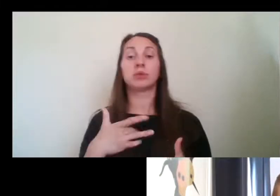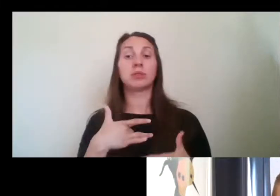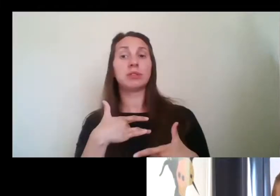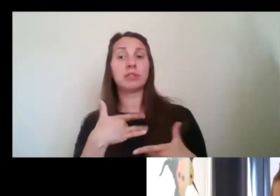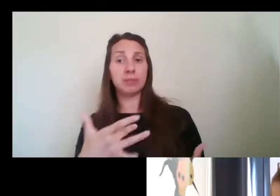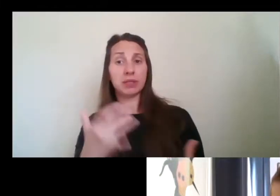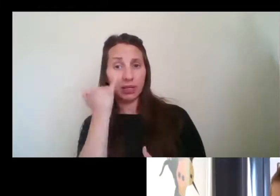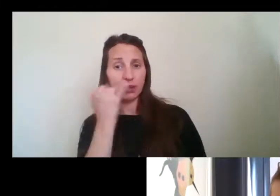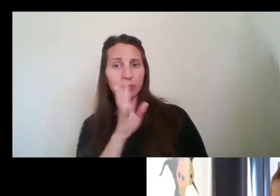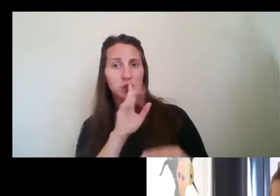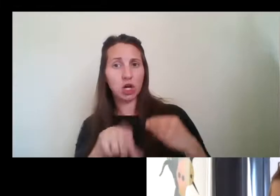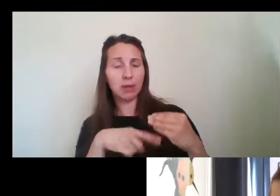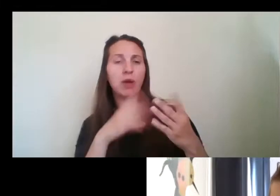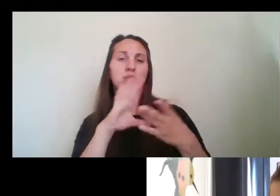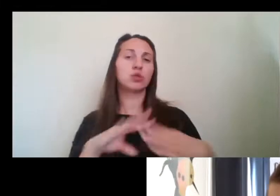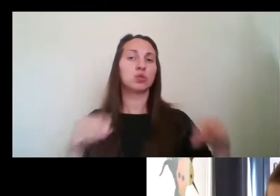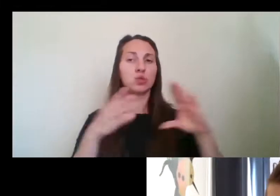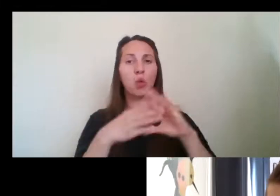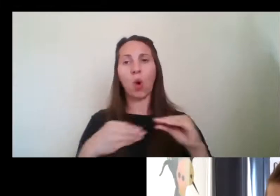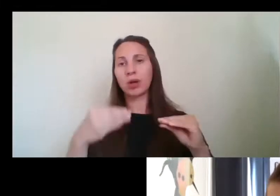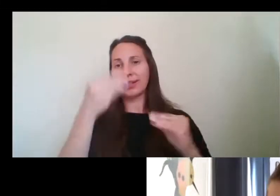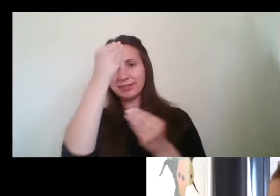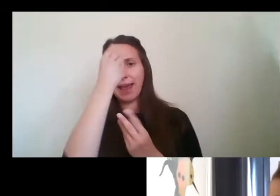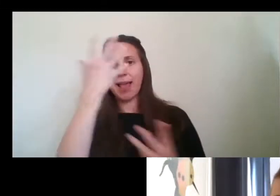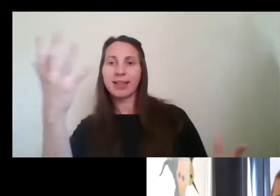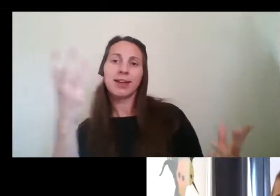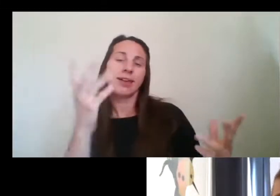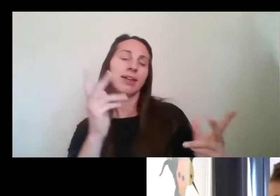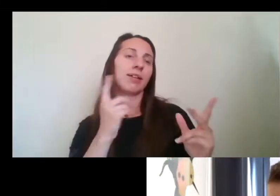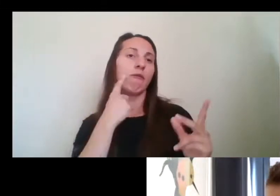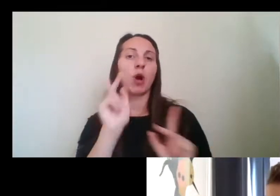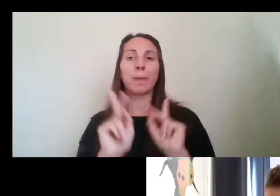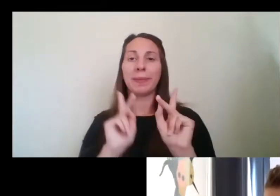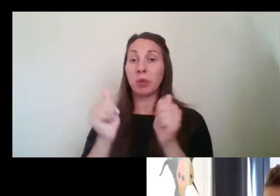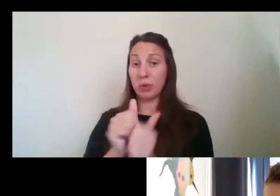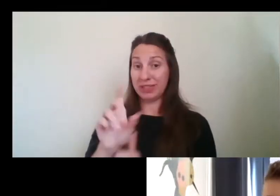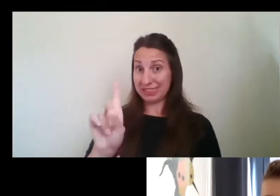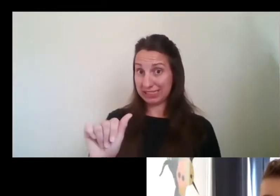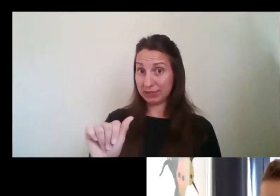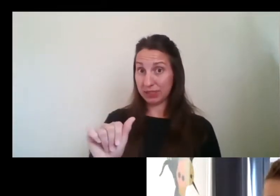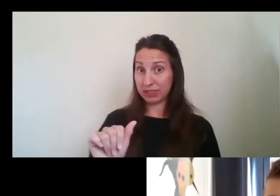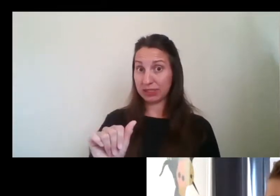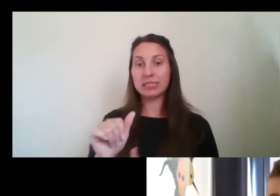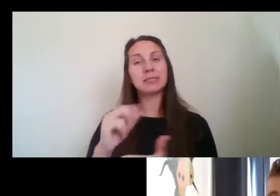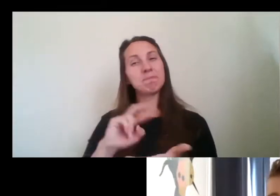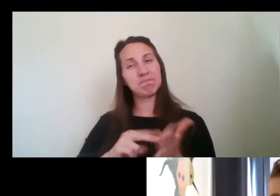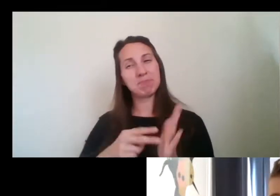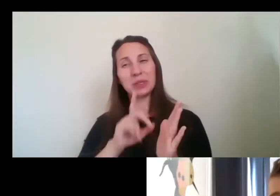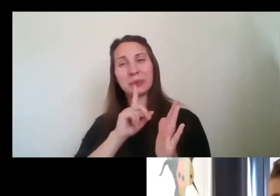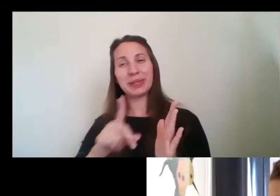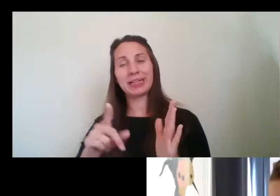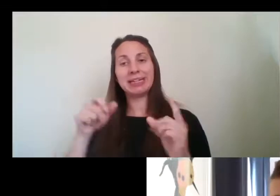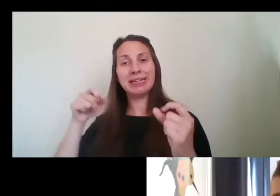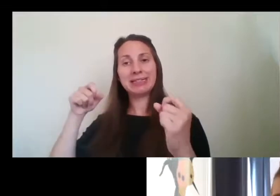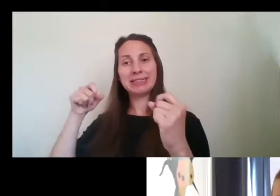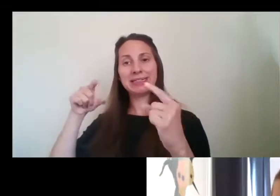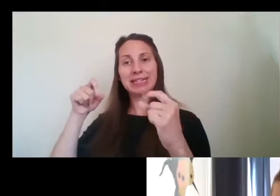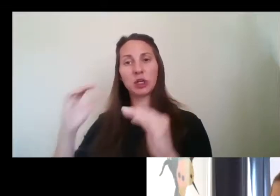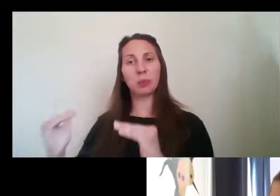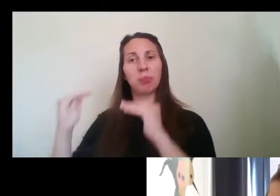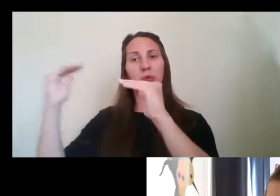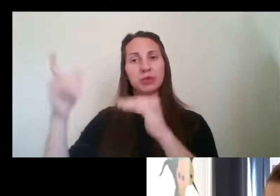storytelling and telling stories about people with disabilities, what we mean is essentially signal boosting the stories that they are telling you. You